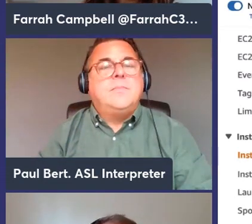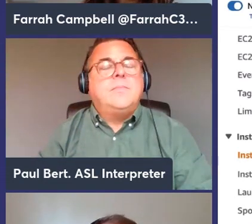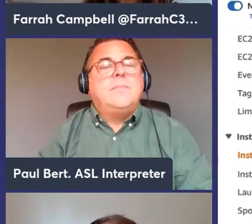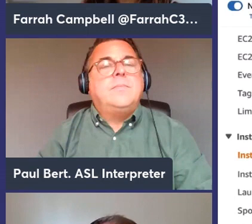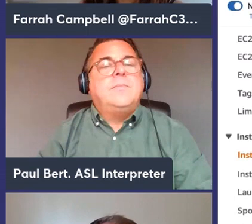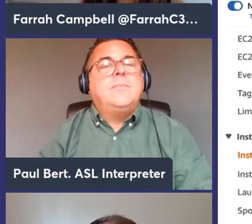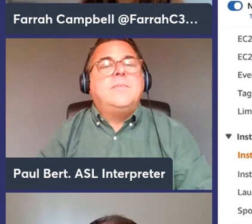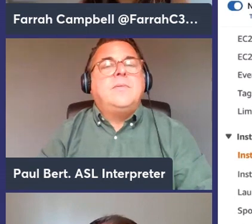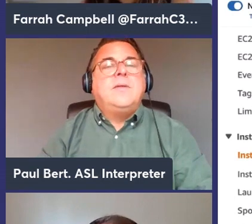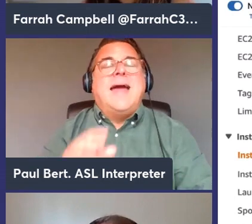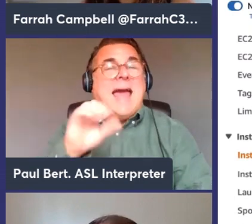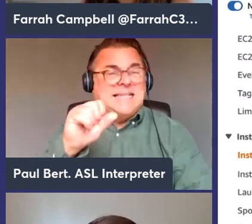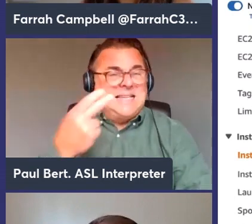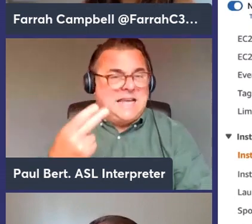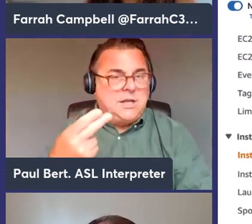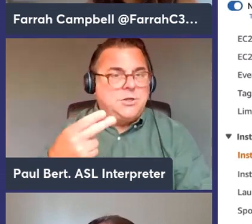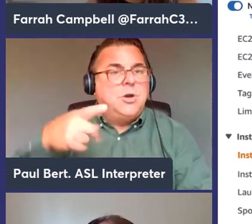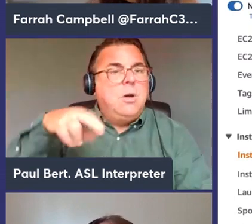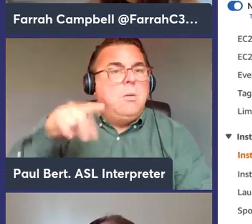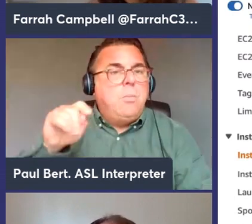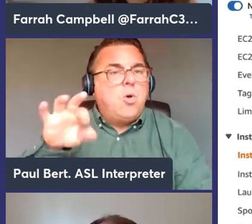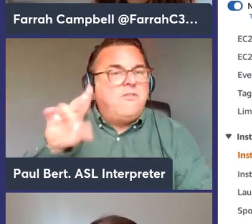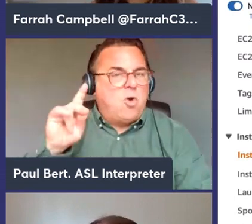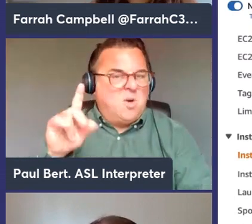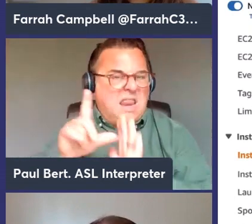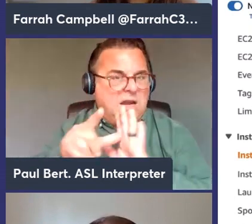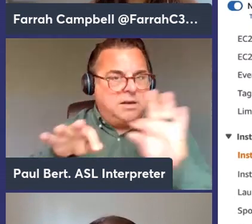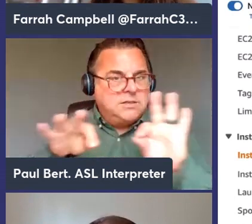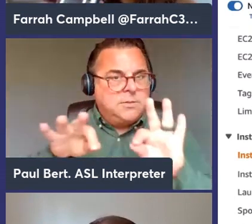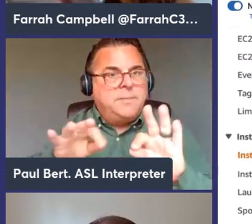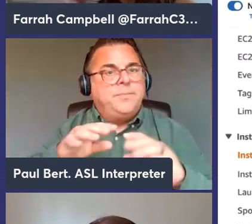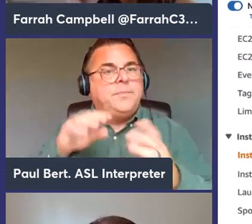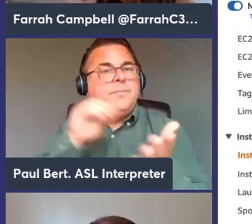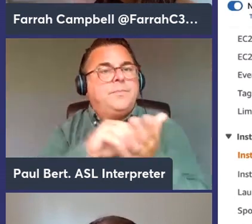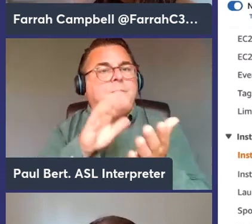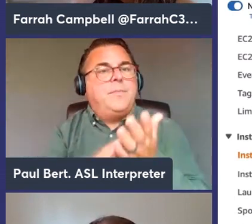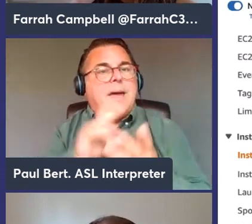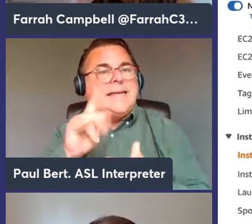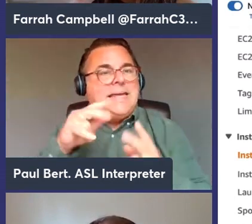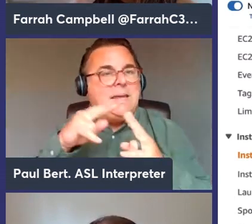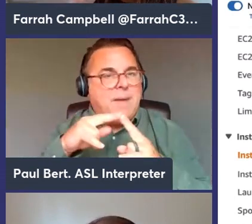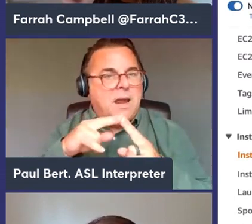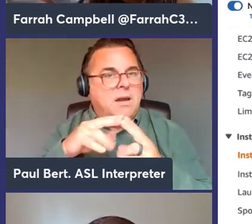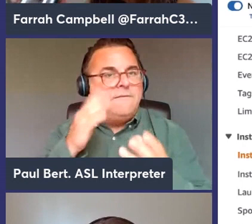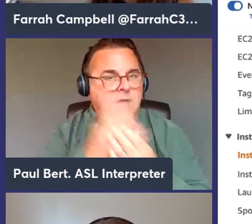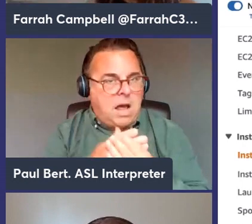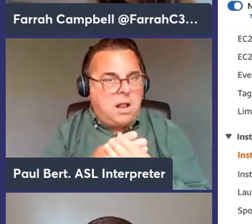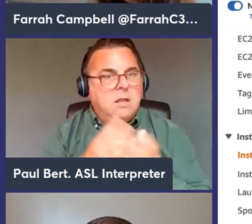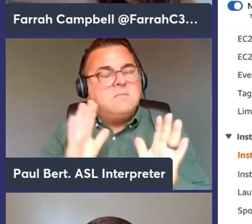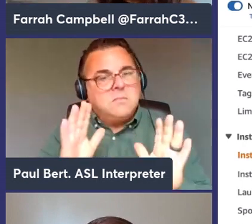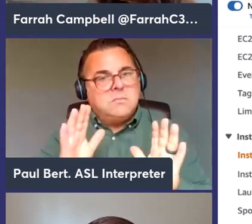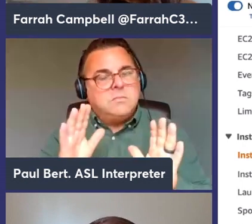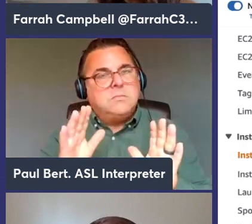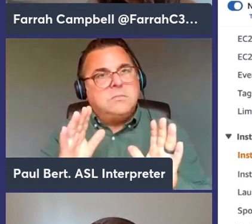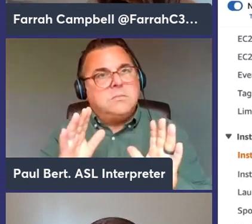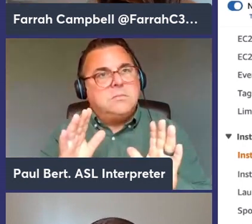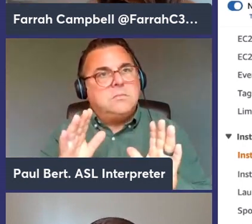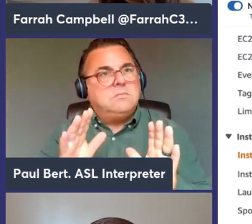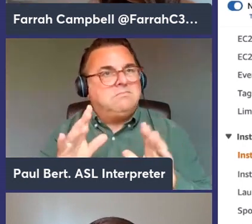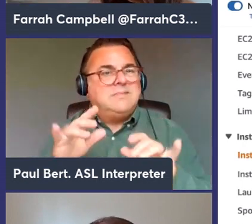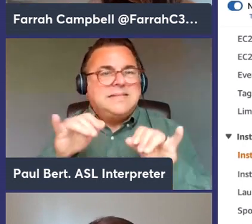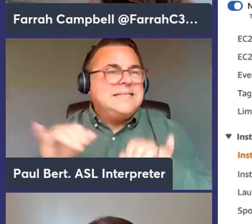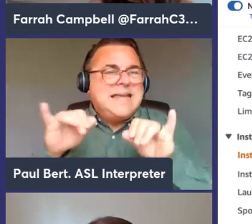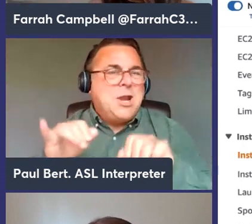I SSH'd in. I did some port forwarding, which we'll come back to in a second. I put in my key pair file, which again, sort of